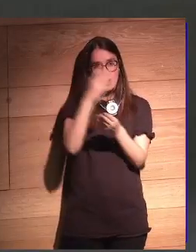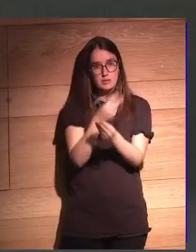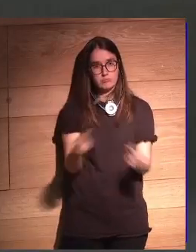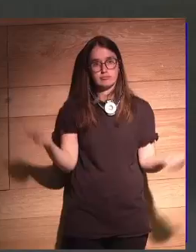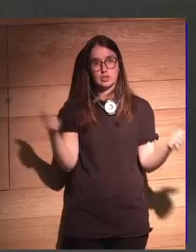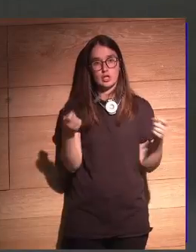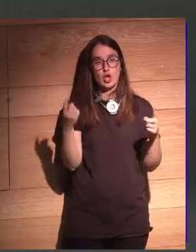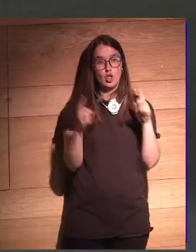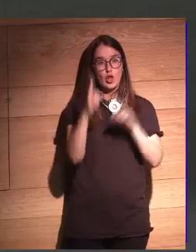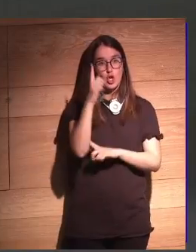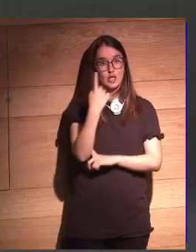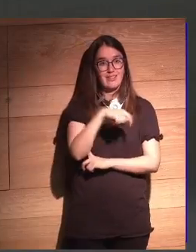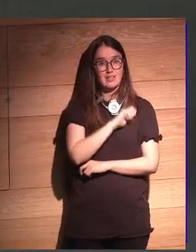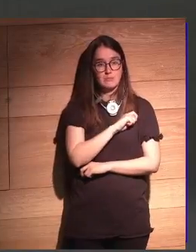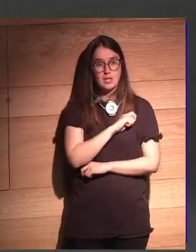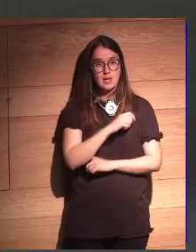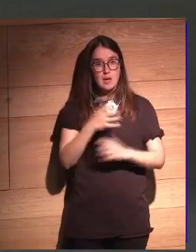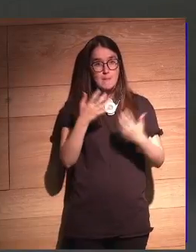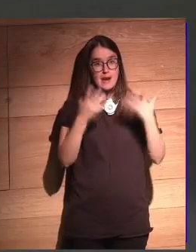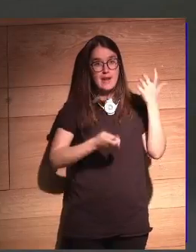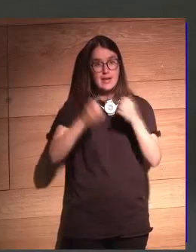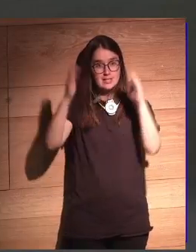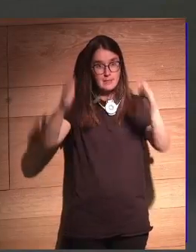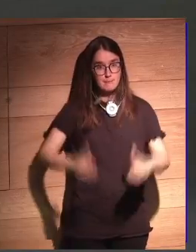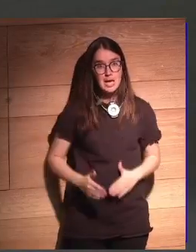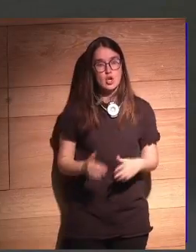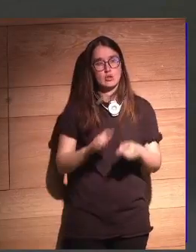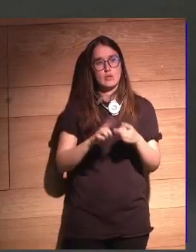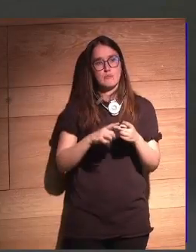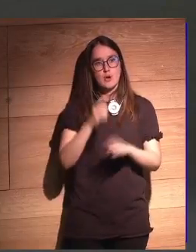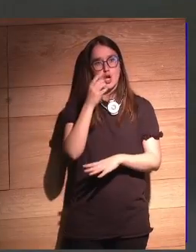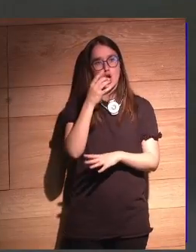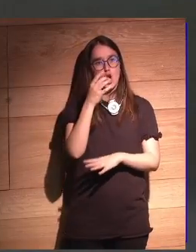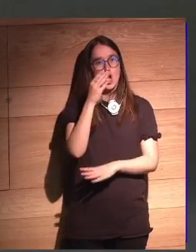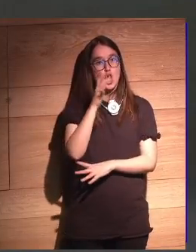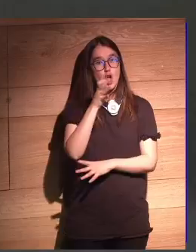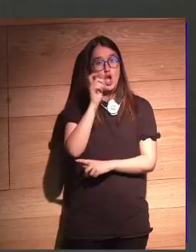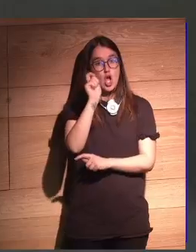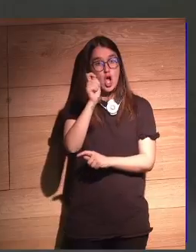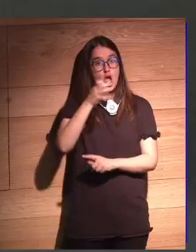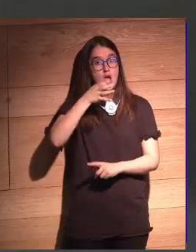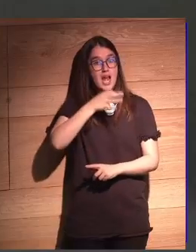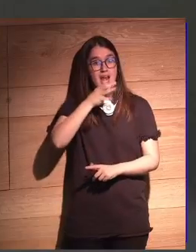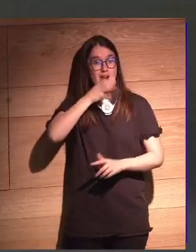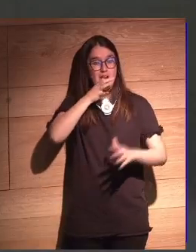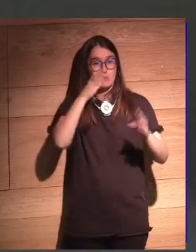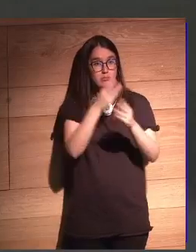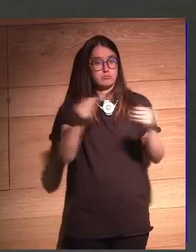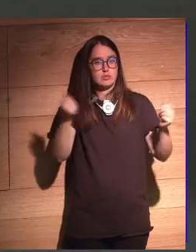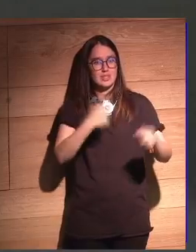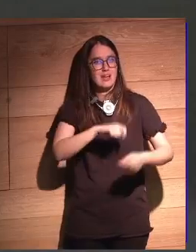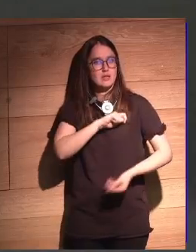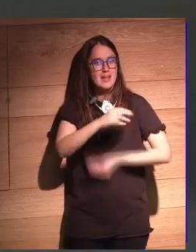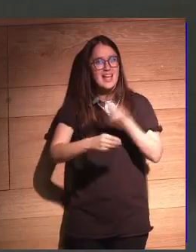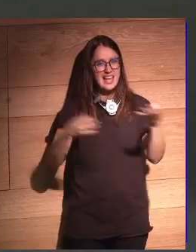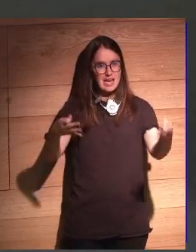decommissioning the industry, for removing the cows from the north of Spain and producing less milk, for pulling the olive